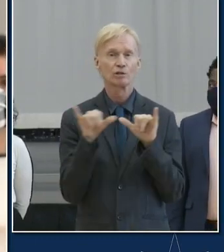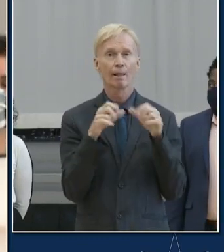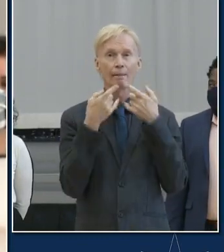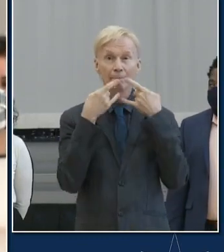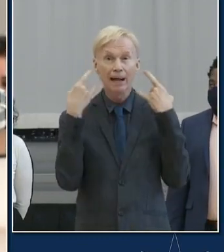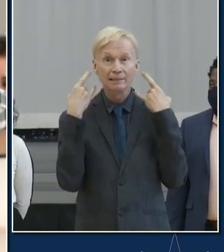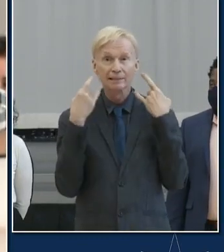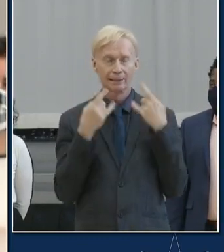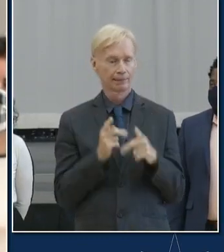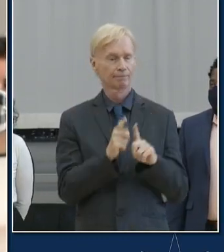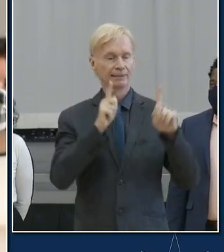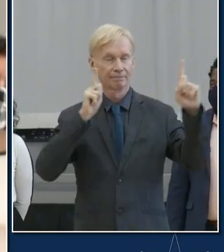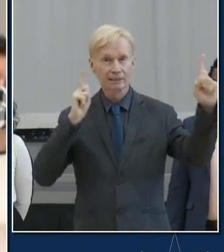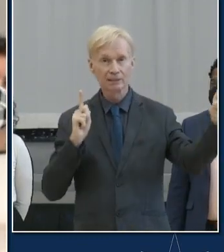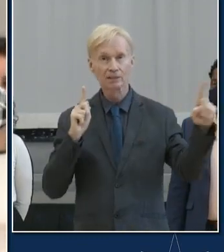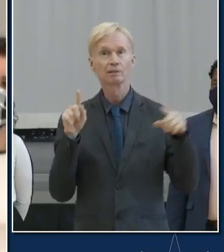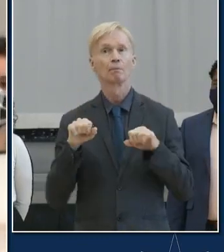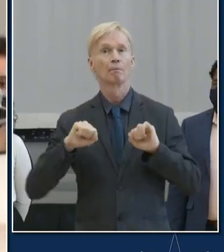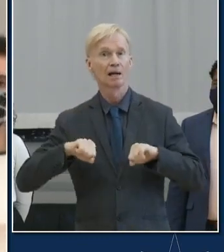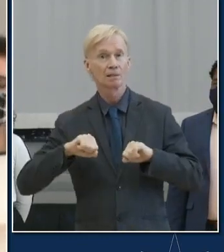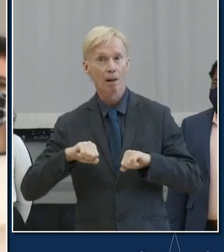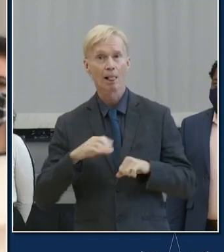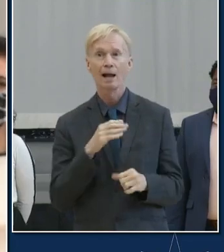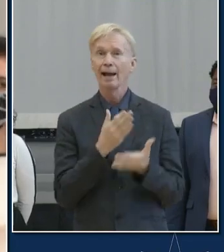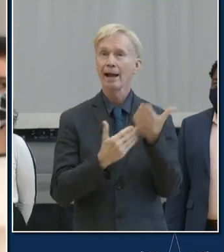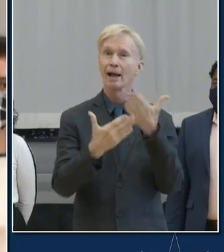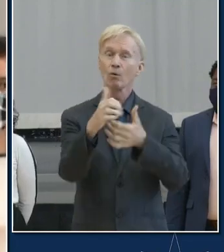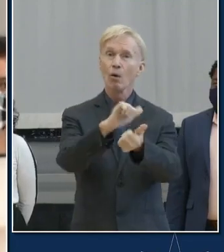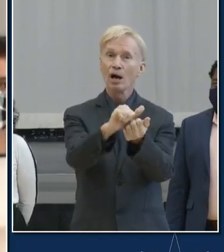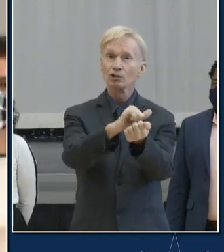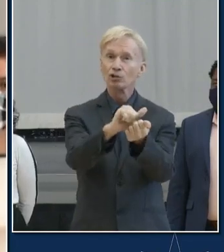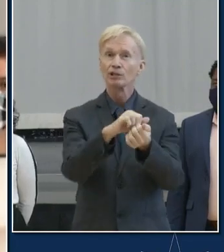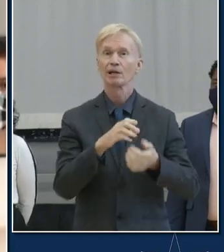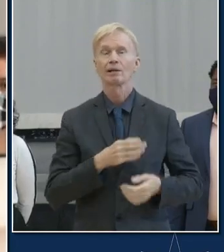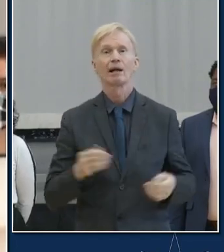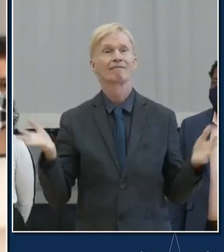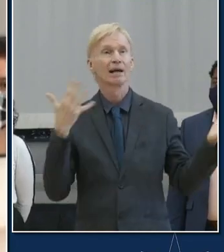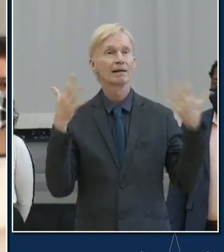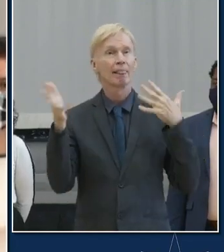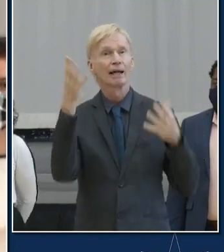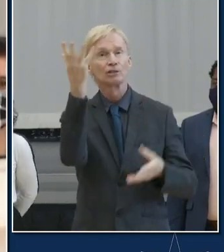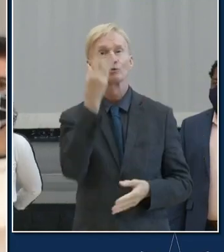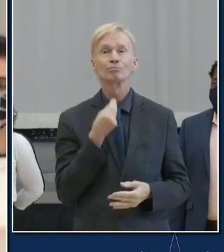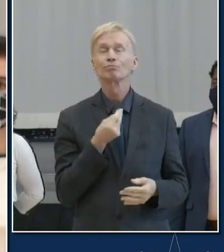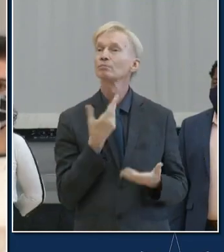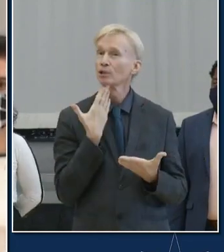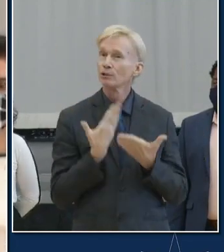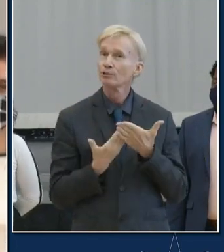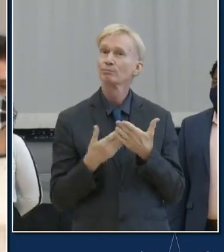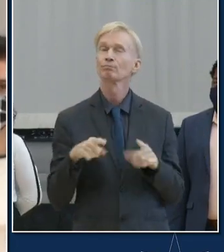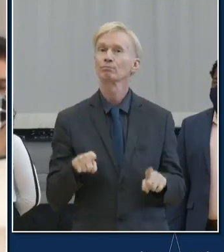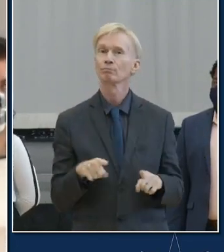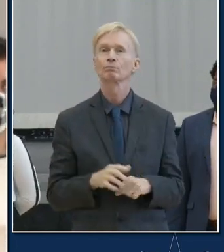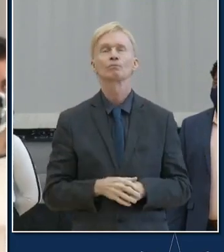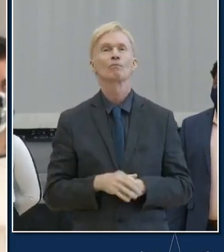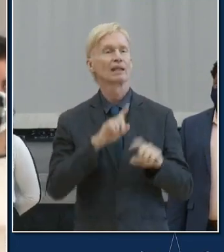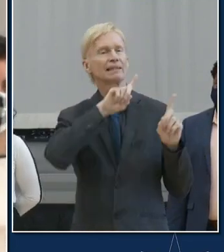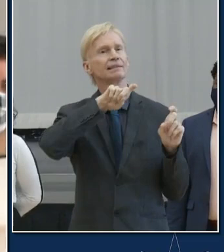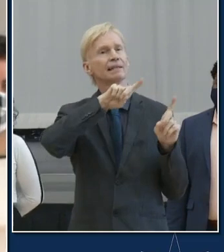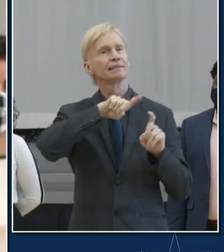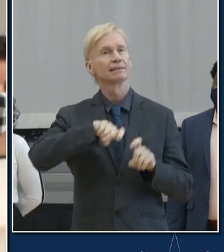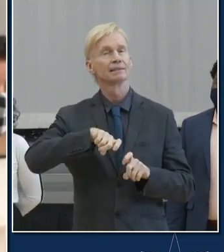3 feet distance wherever possible, hand washing, ventilation efforts, and so forth. Our testing will